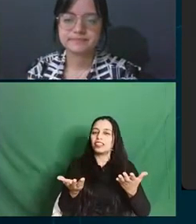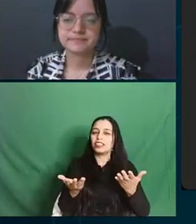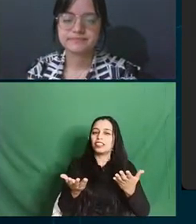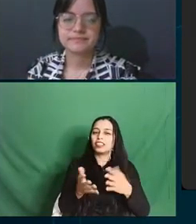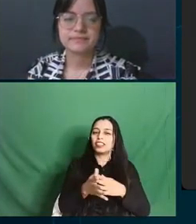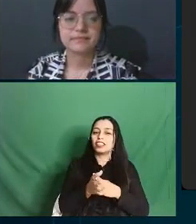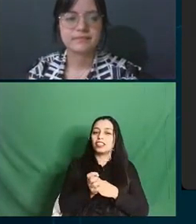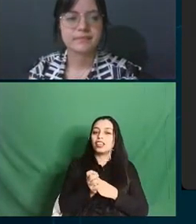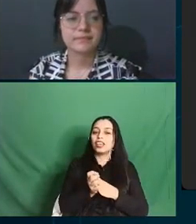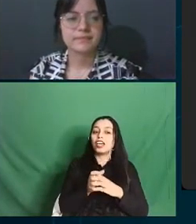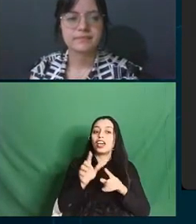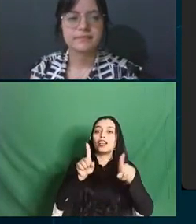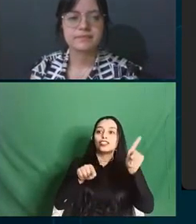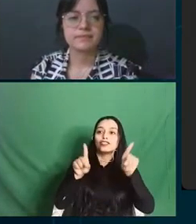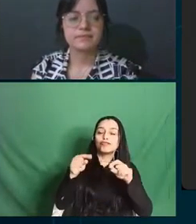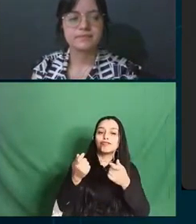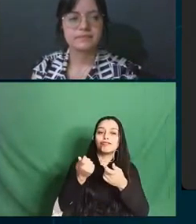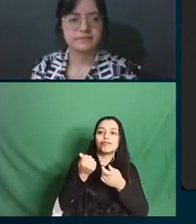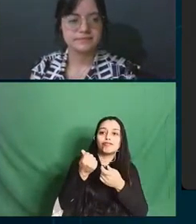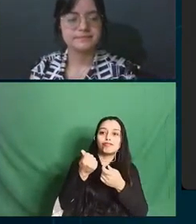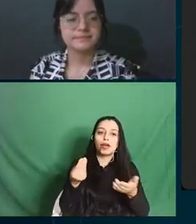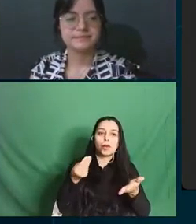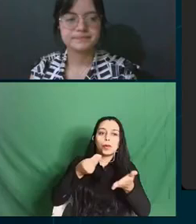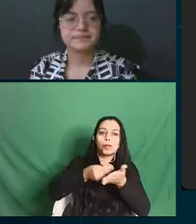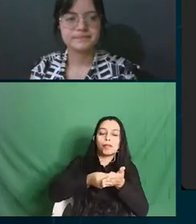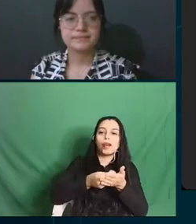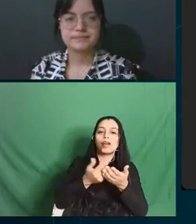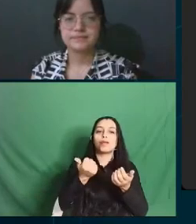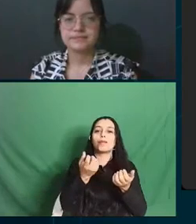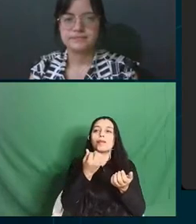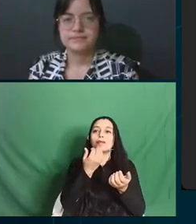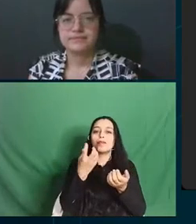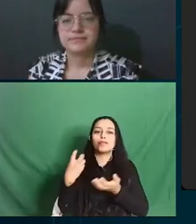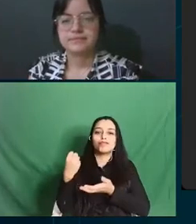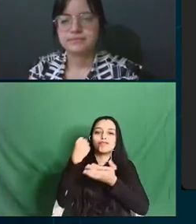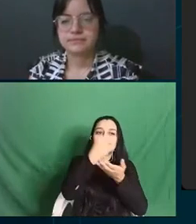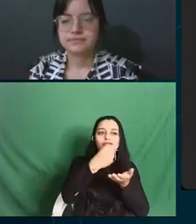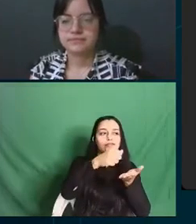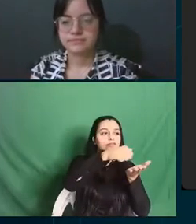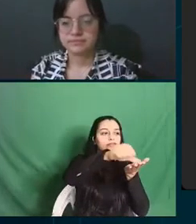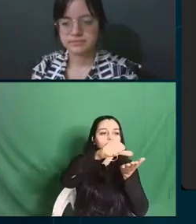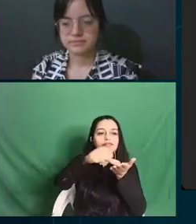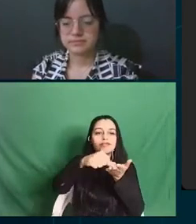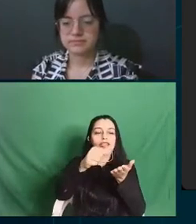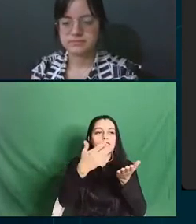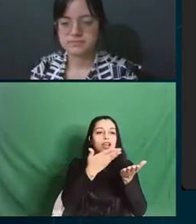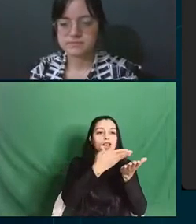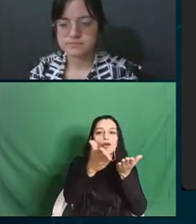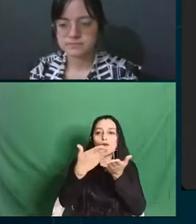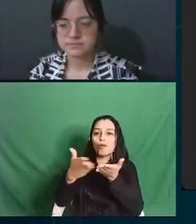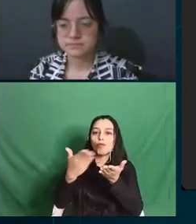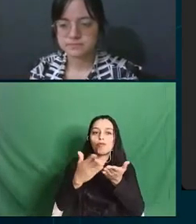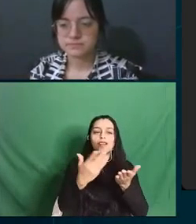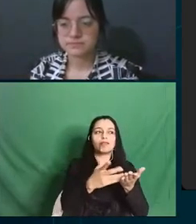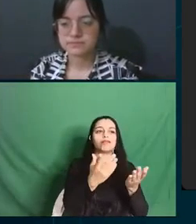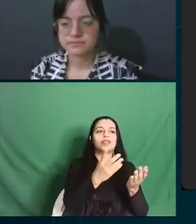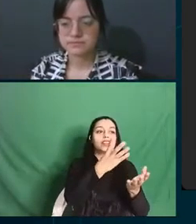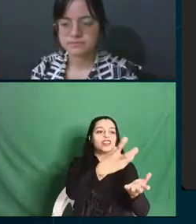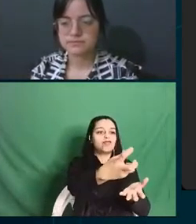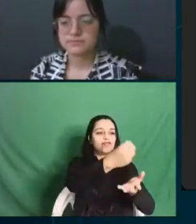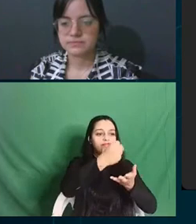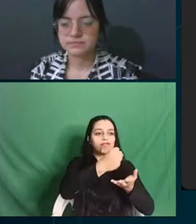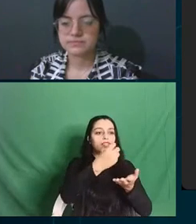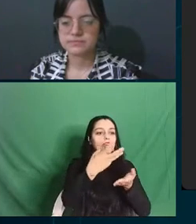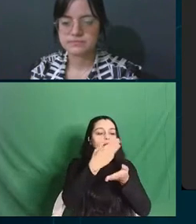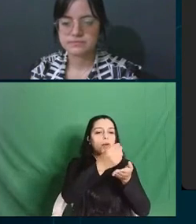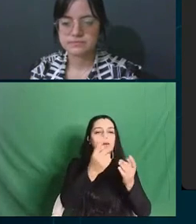Europe and some in the US to be able to provide a network layer. And when I mean network here, I'm referring to the same thing that